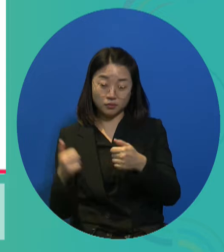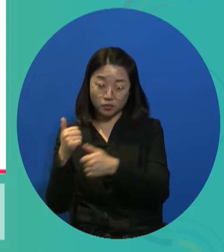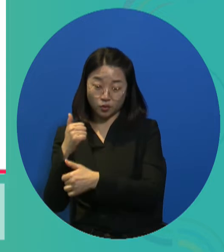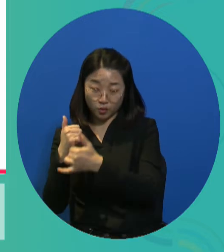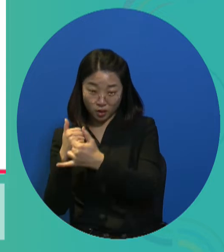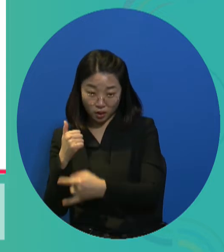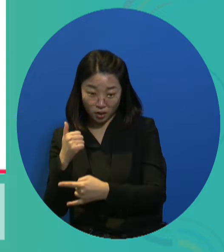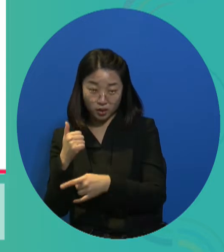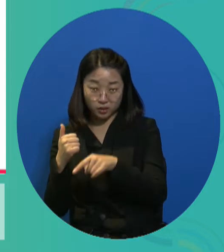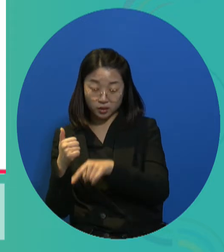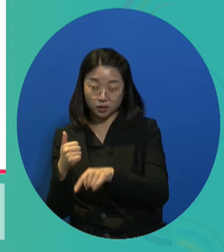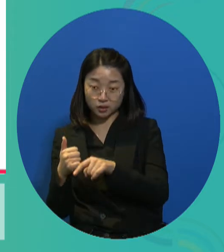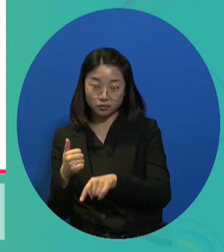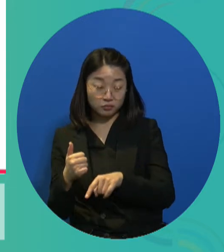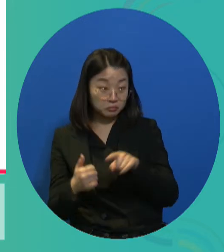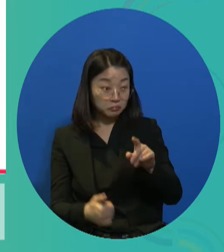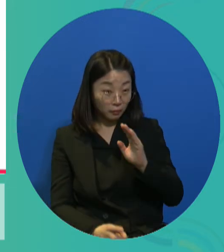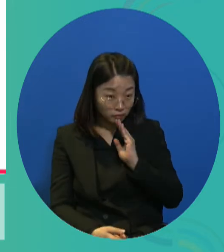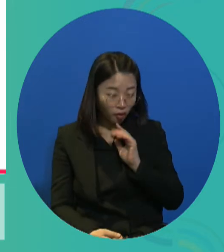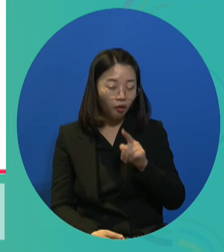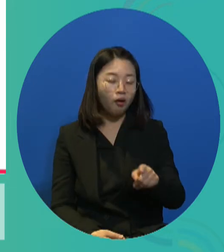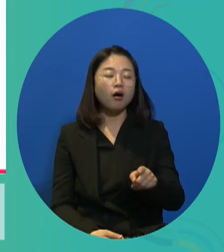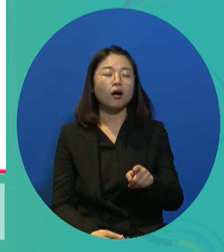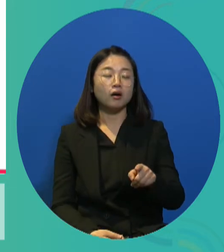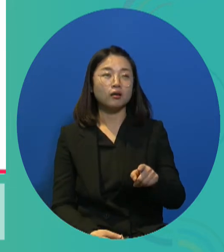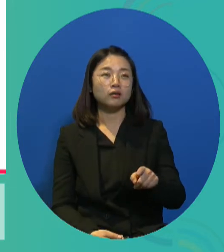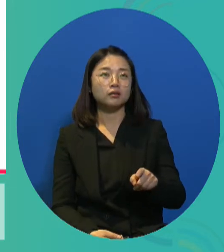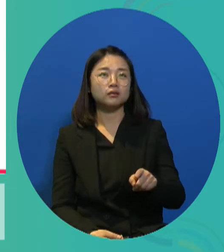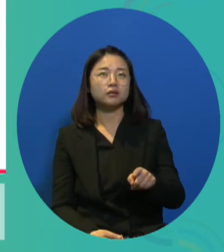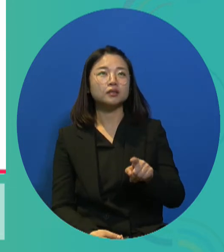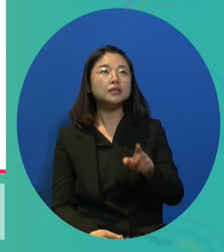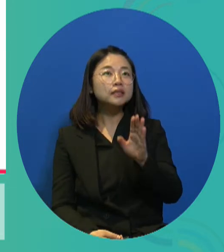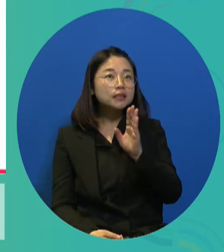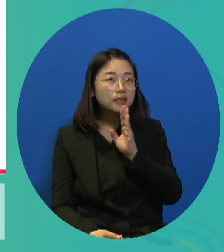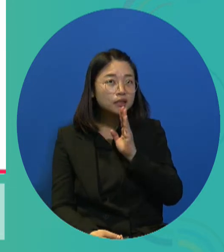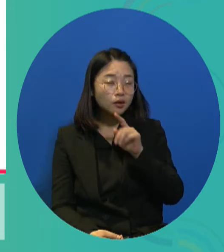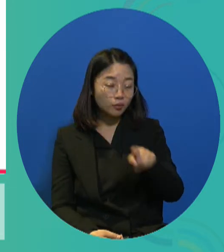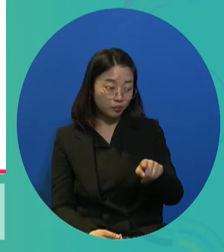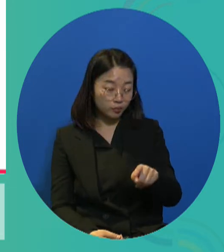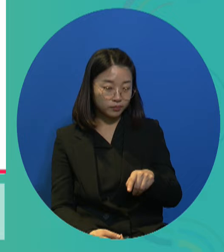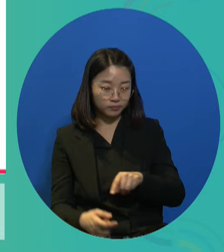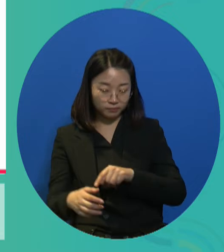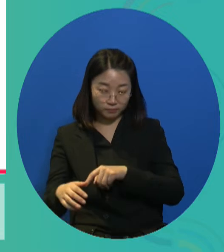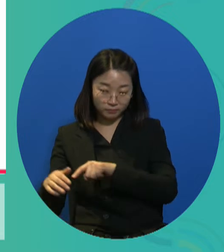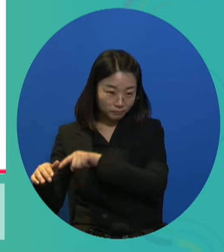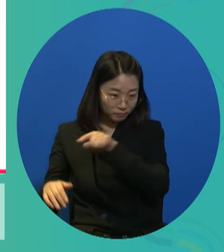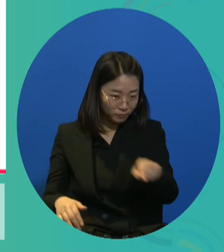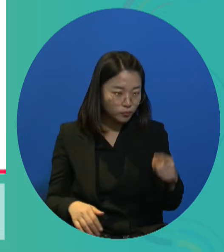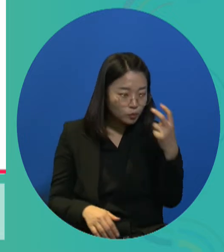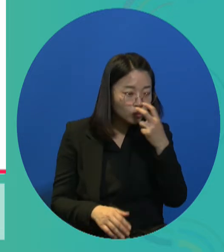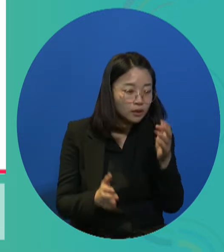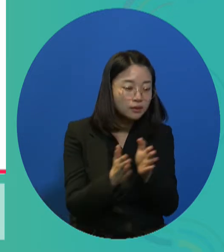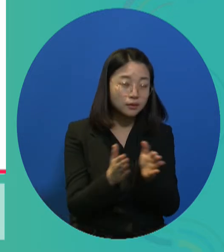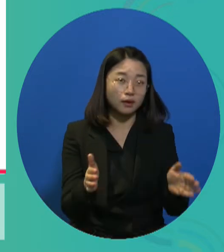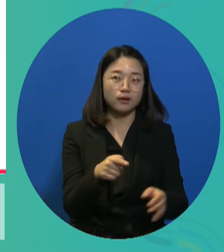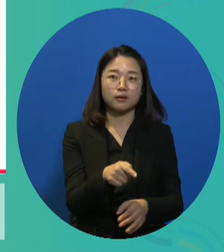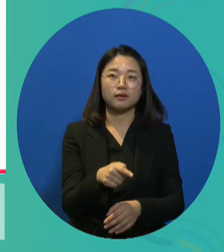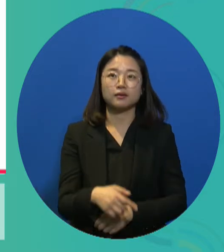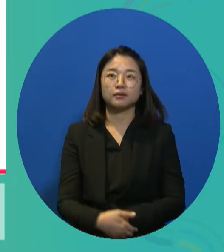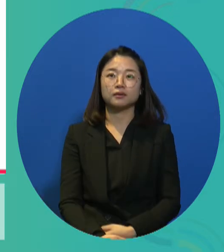violations of the convention, then the committee may initiate its own inquiry without